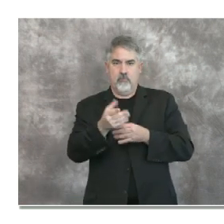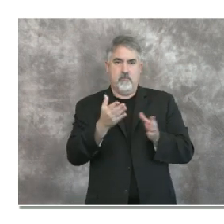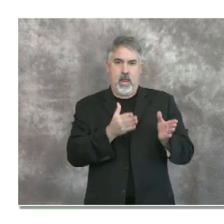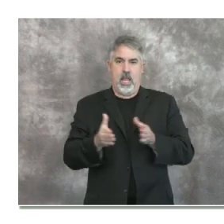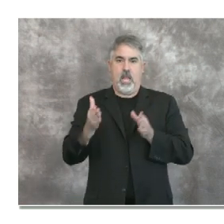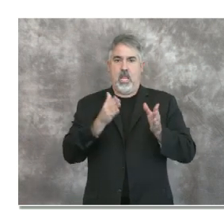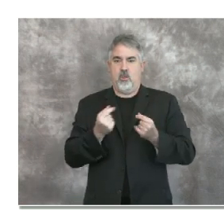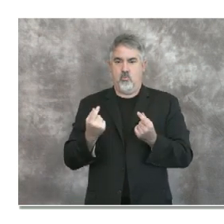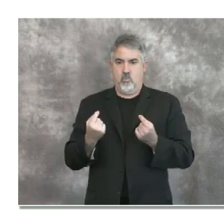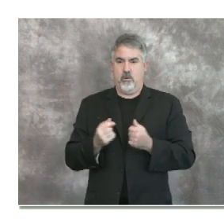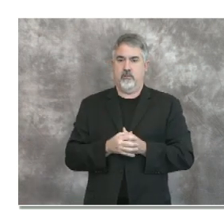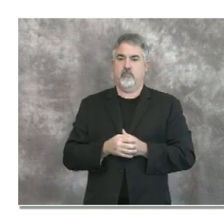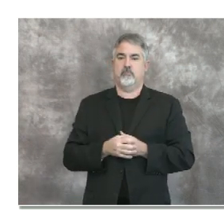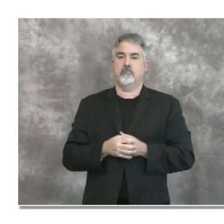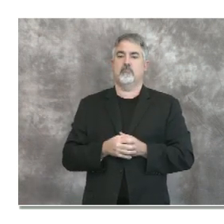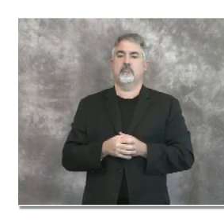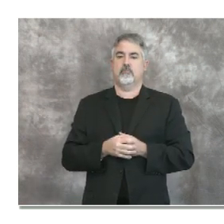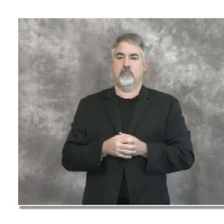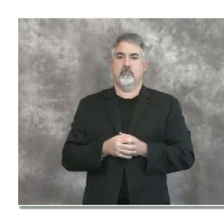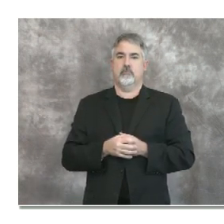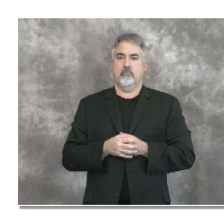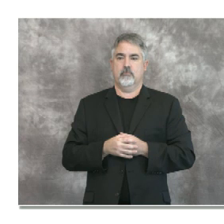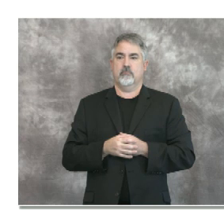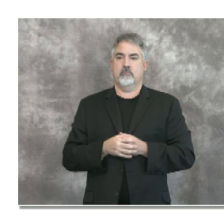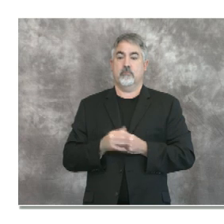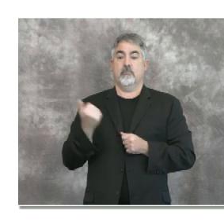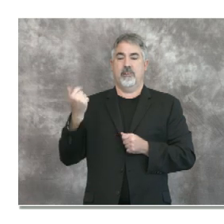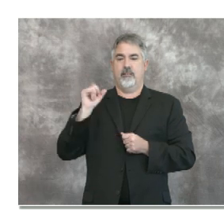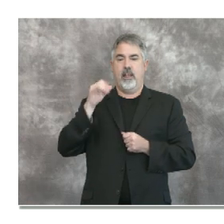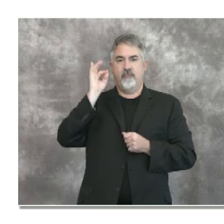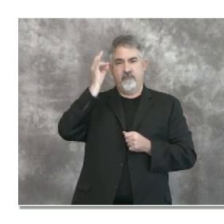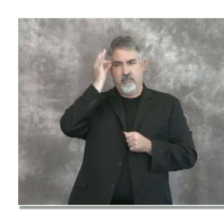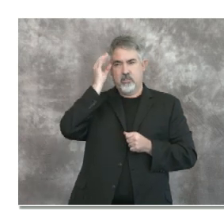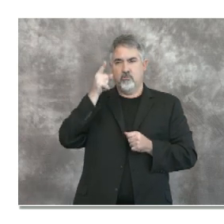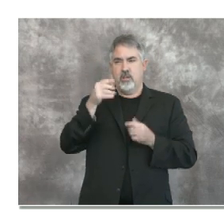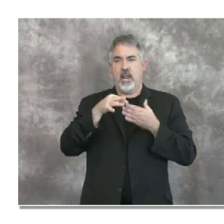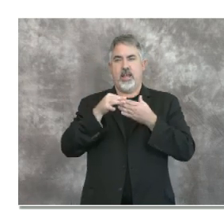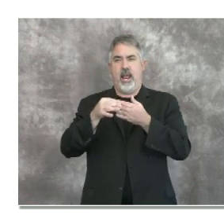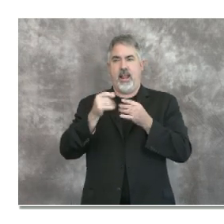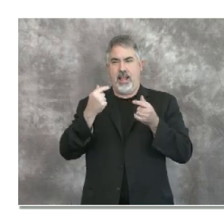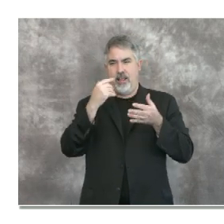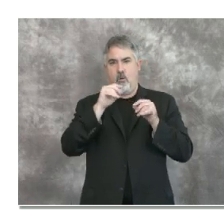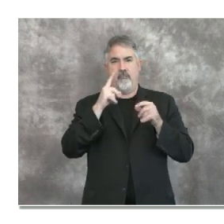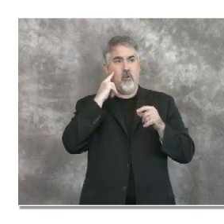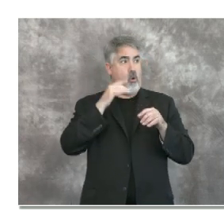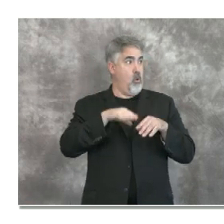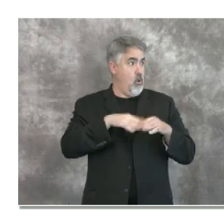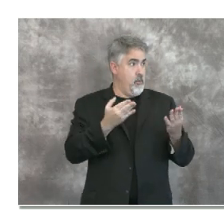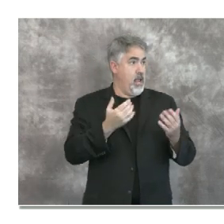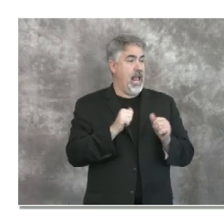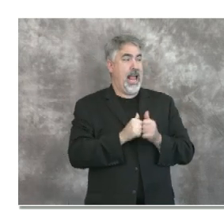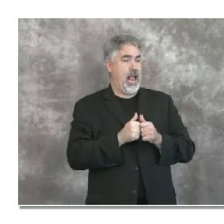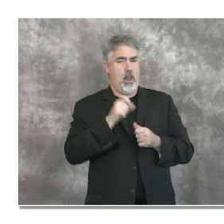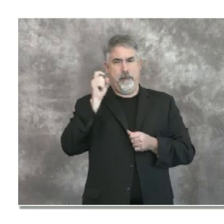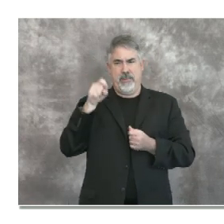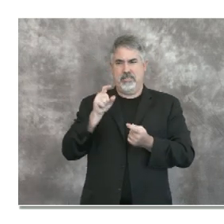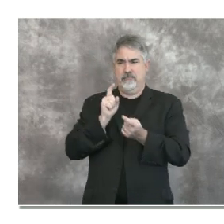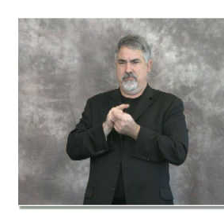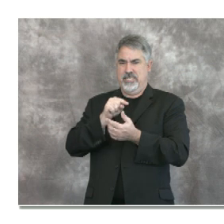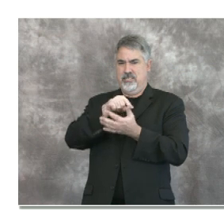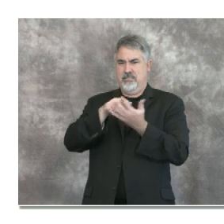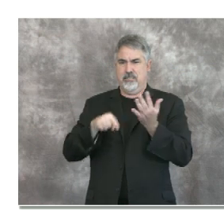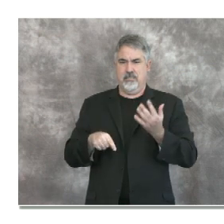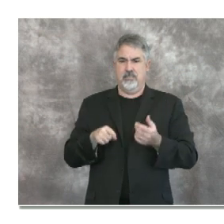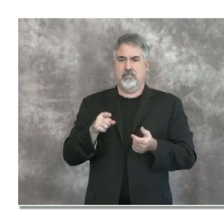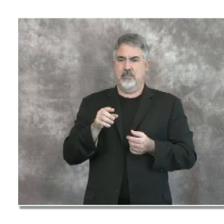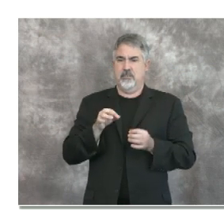So these are the 5 metrics as a summary, and jot them down if you need